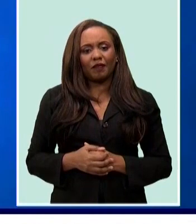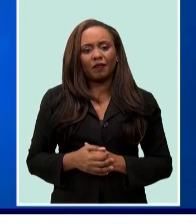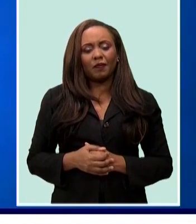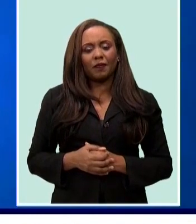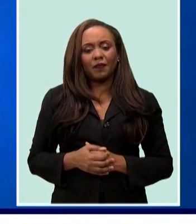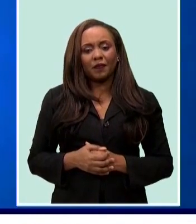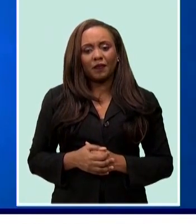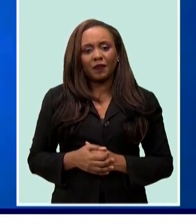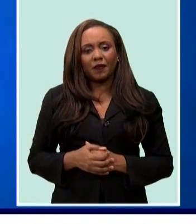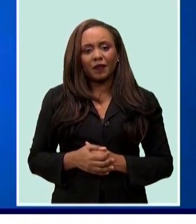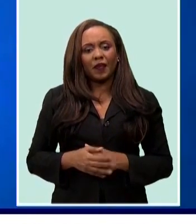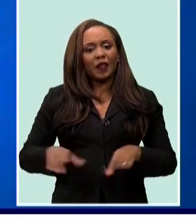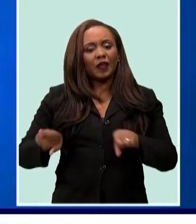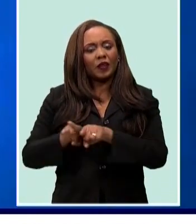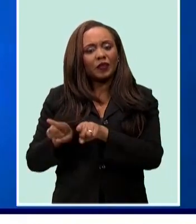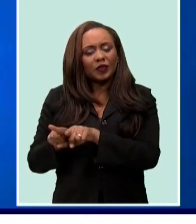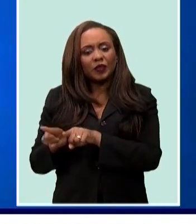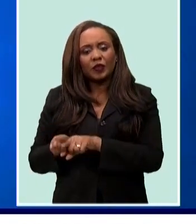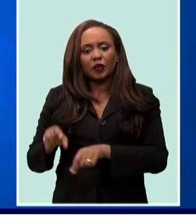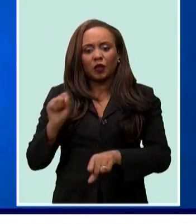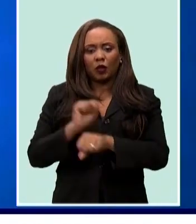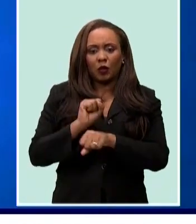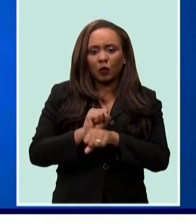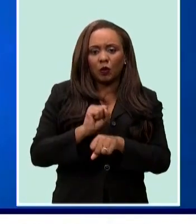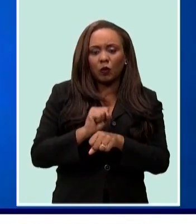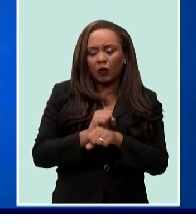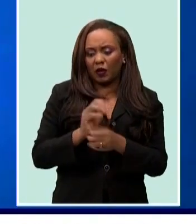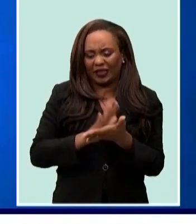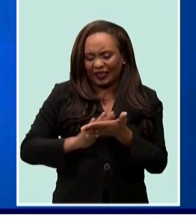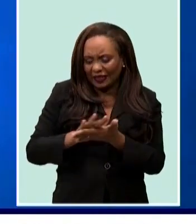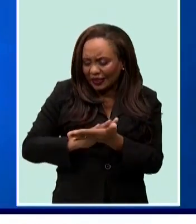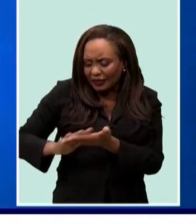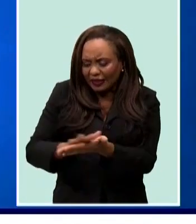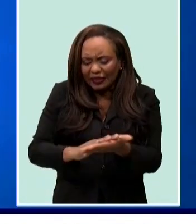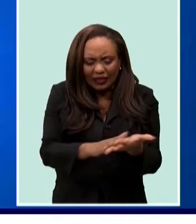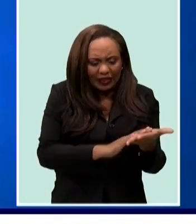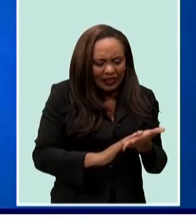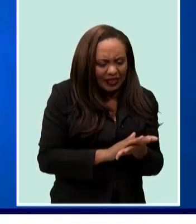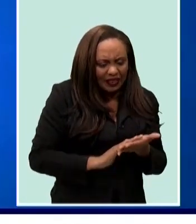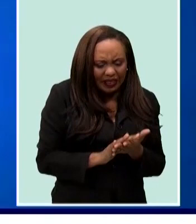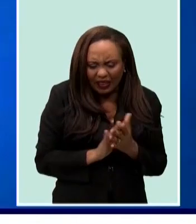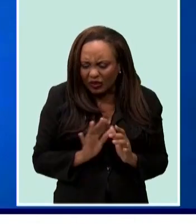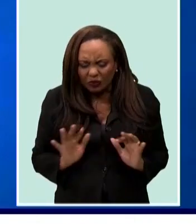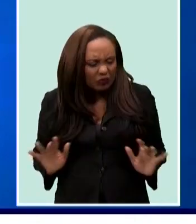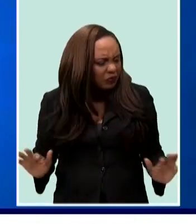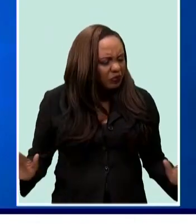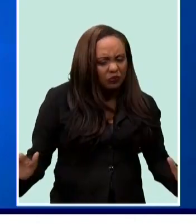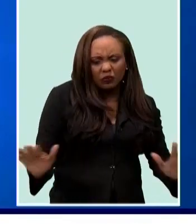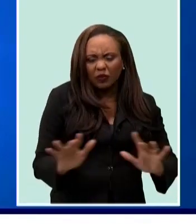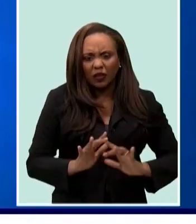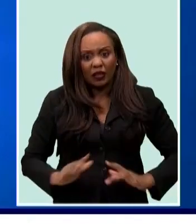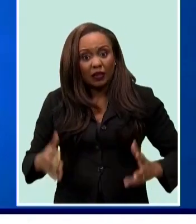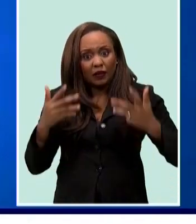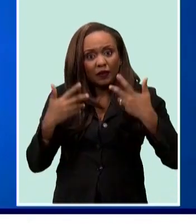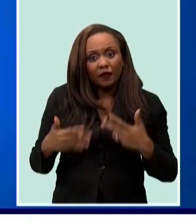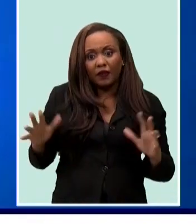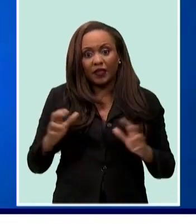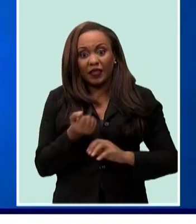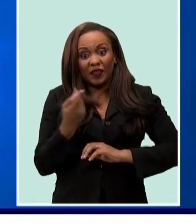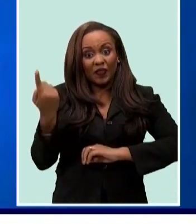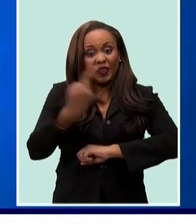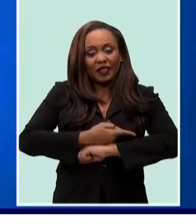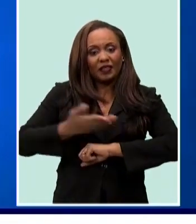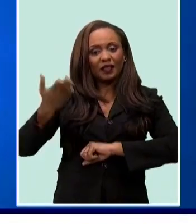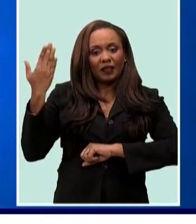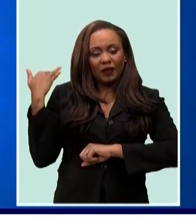this boatyard, the work on this boatyard, the cleaning of this boatyard finished just a few days ago. Again, it was a